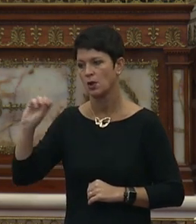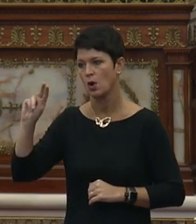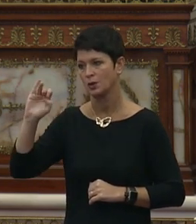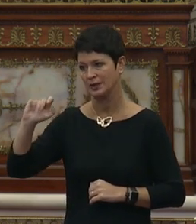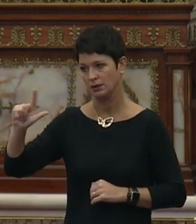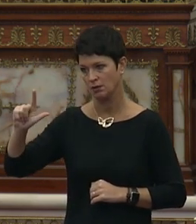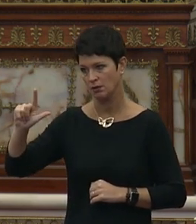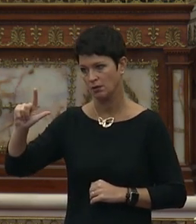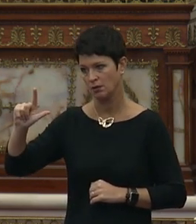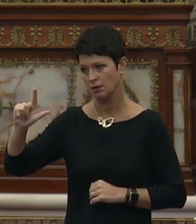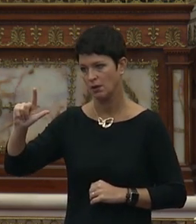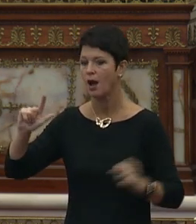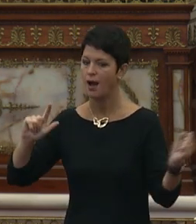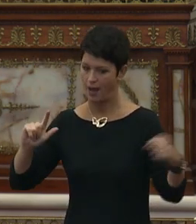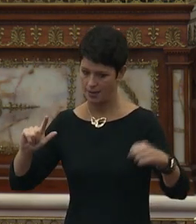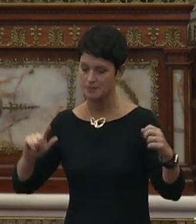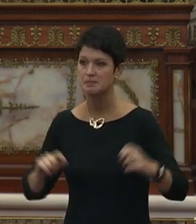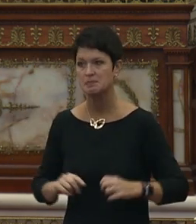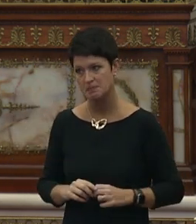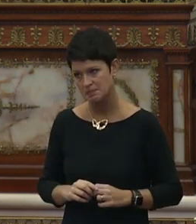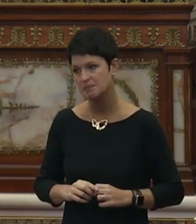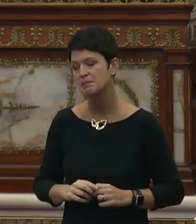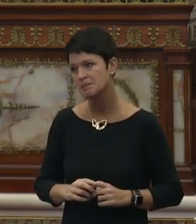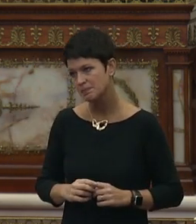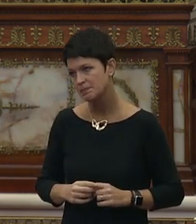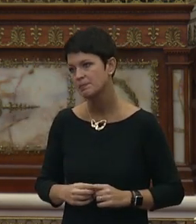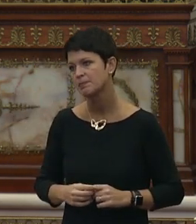Councilman O'Neill? Aye.